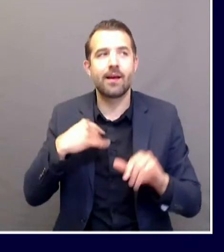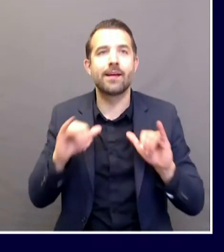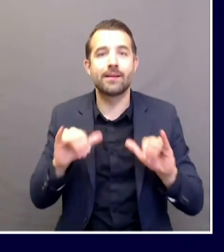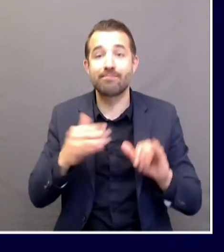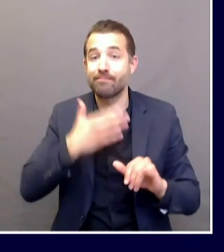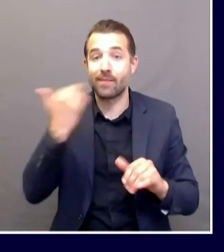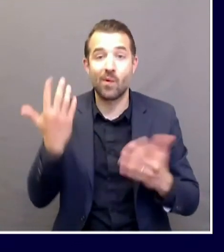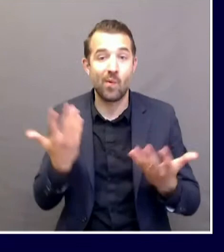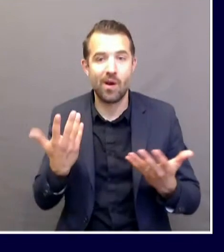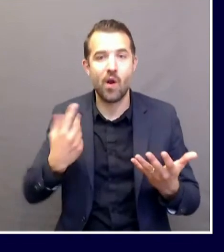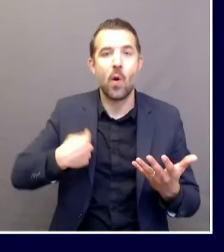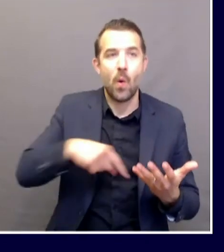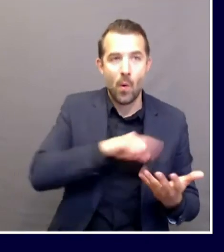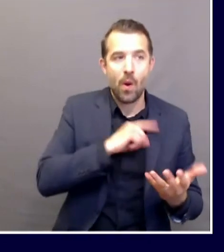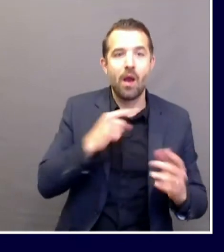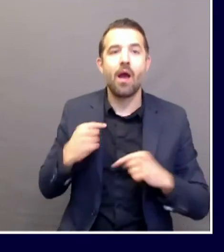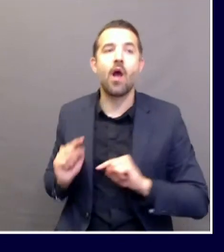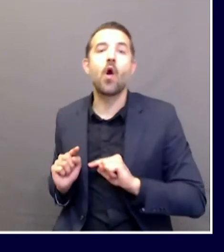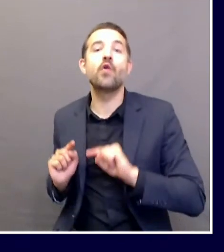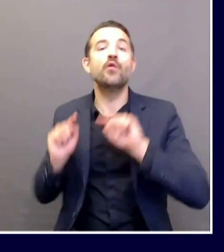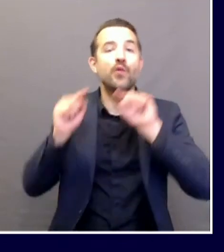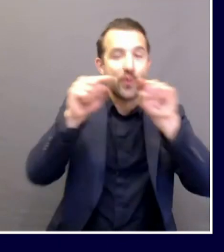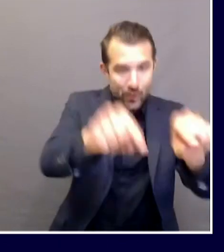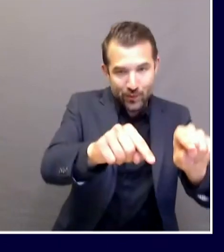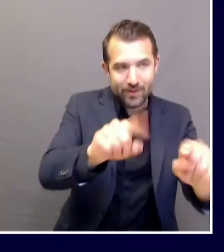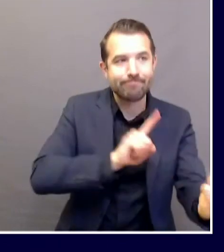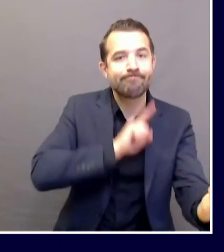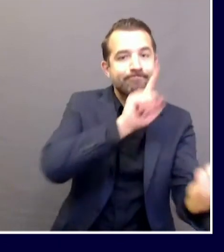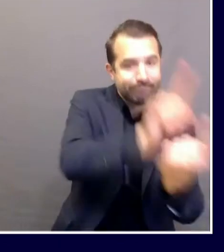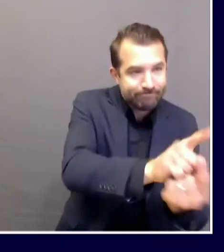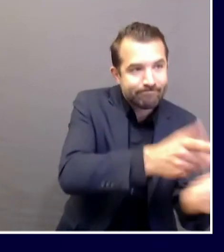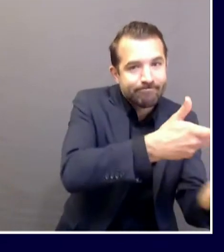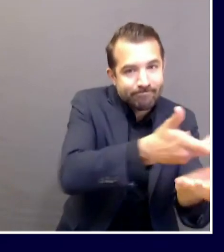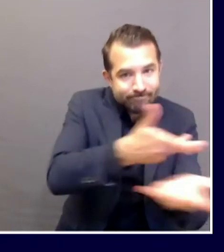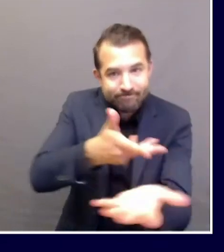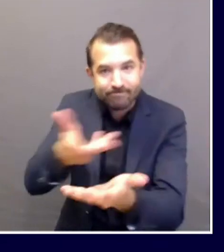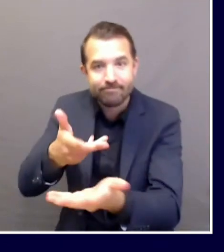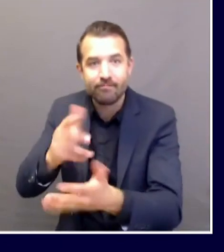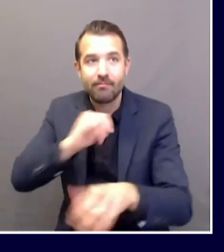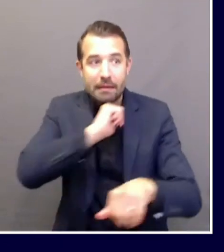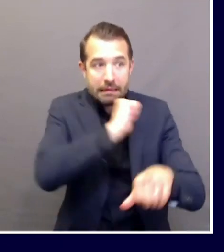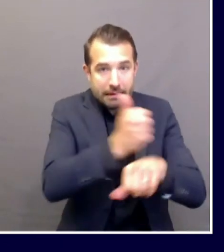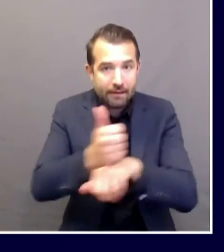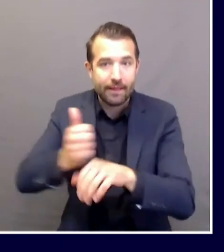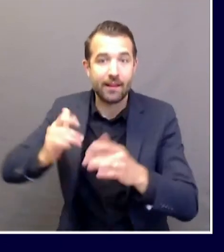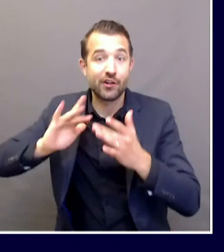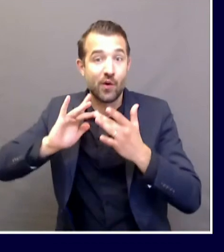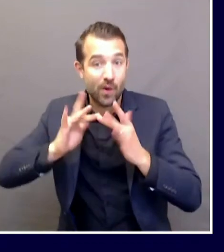So what we did was create a system, it's on our website, where those who are representatives of those groups can